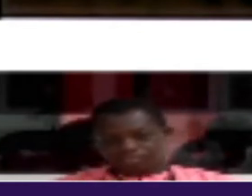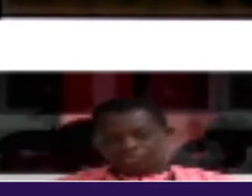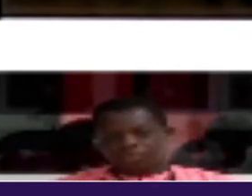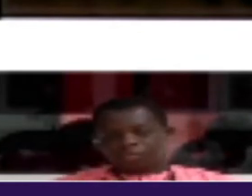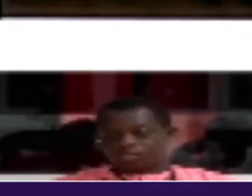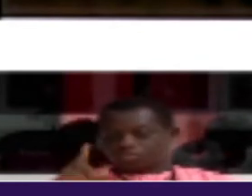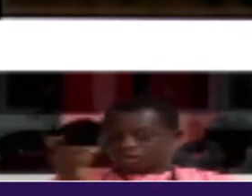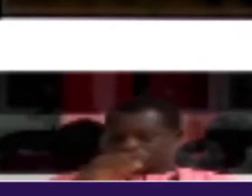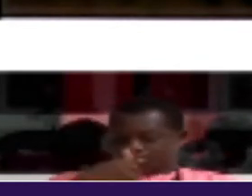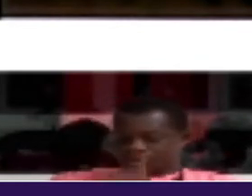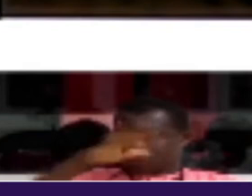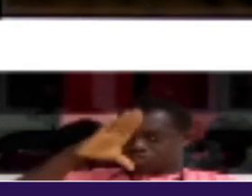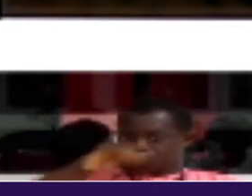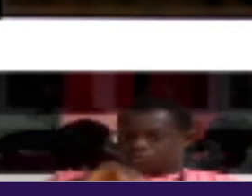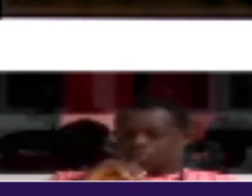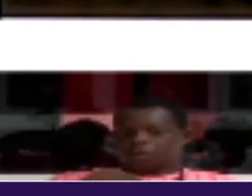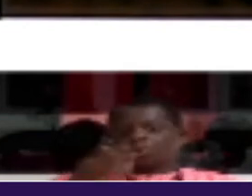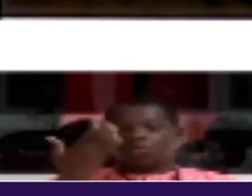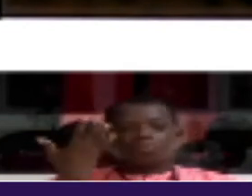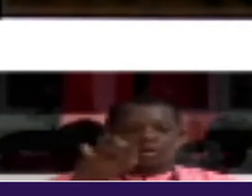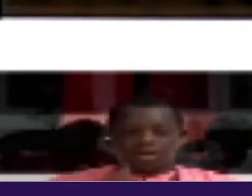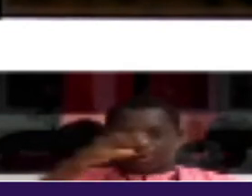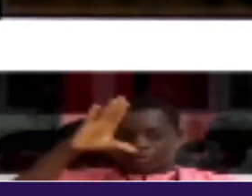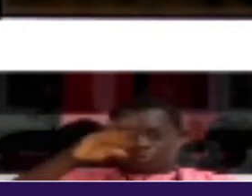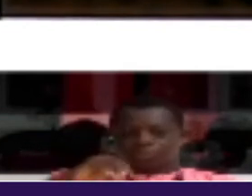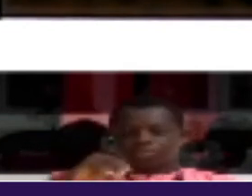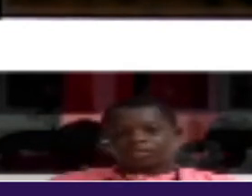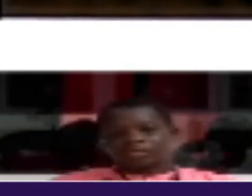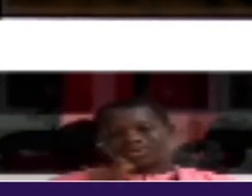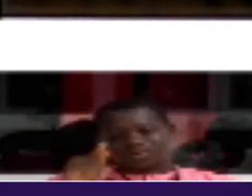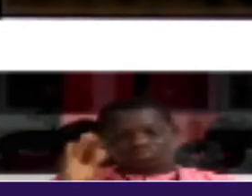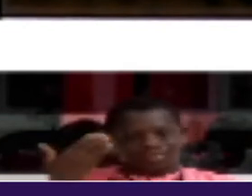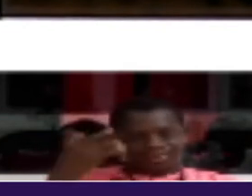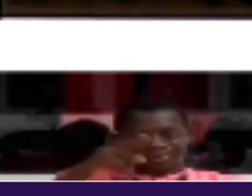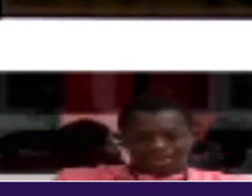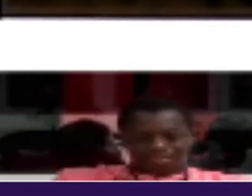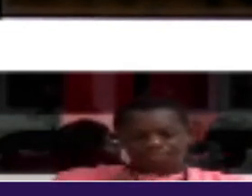So that's what I did. So when I did that, so this was the time,